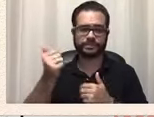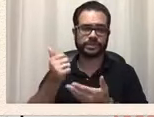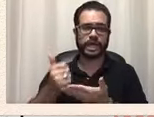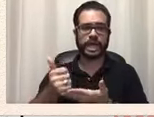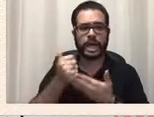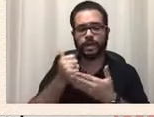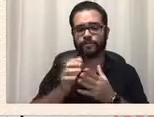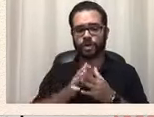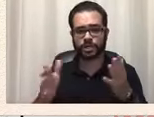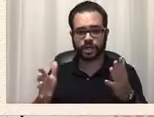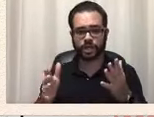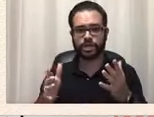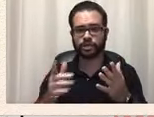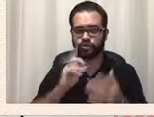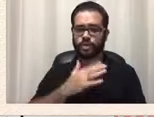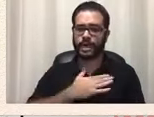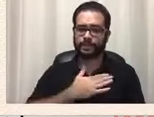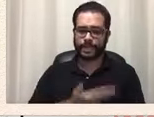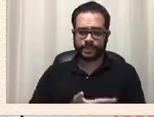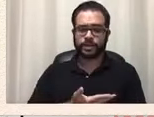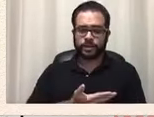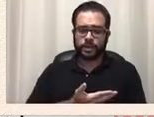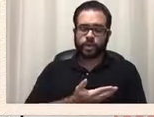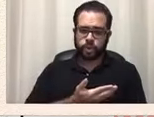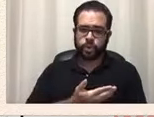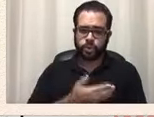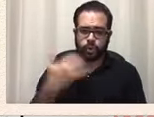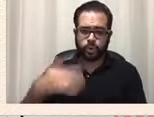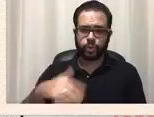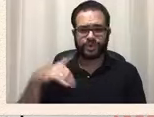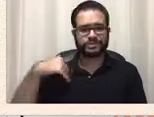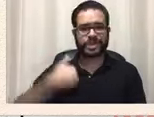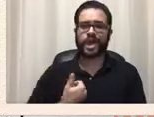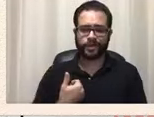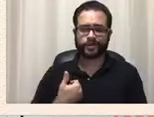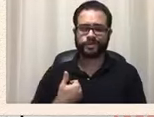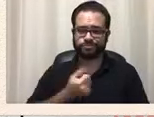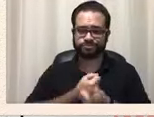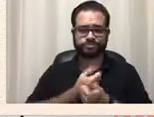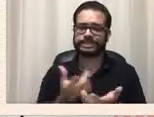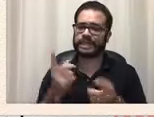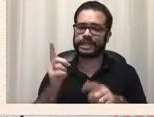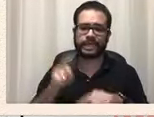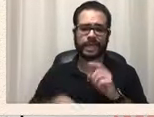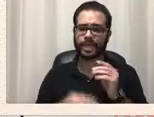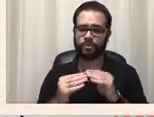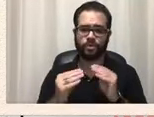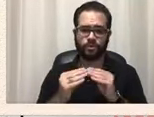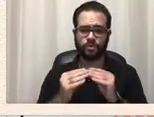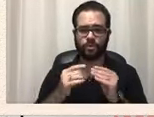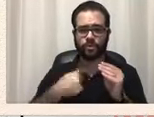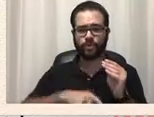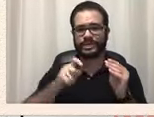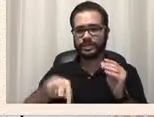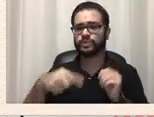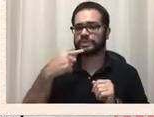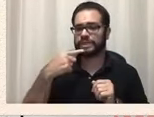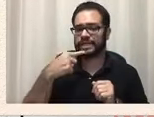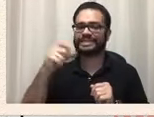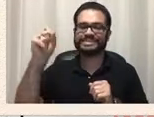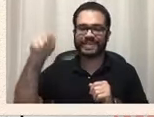are tired, discouraged, depleted, and drained. And we simply need to say yes to focusing